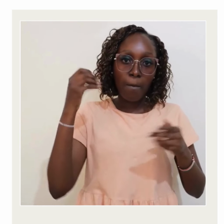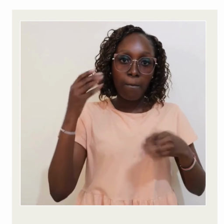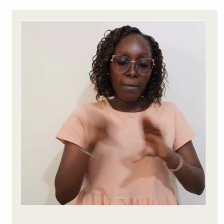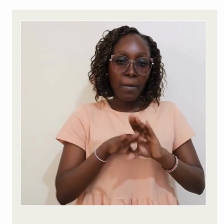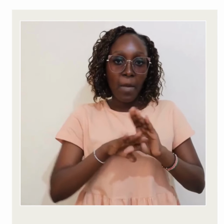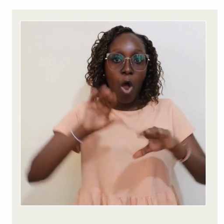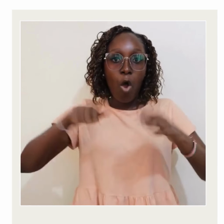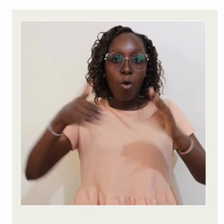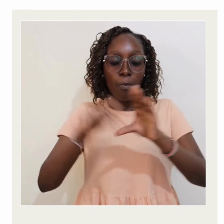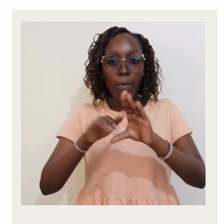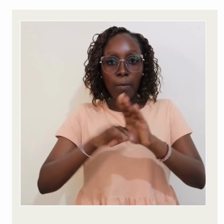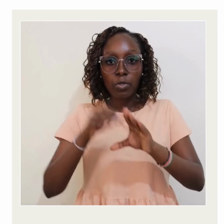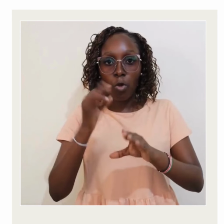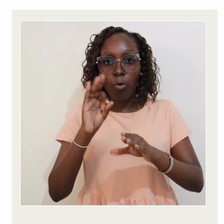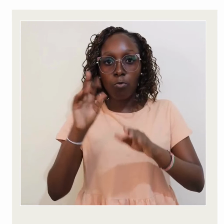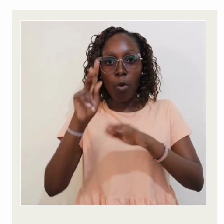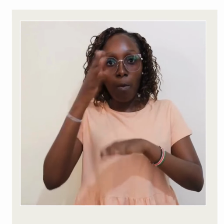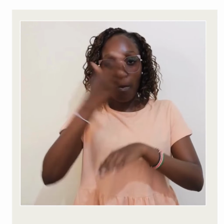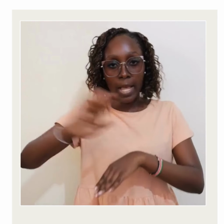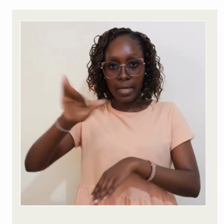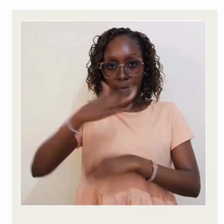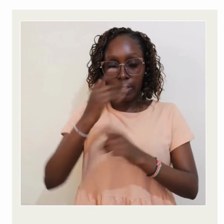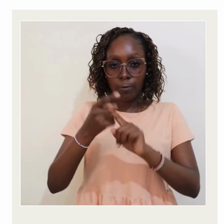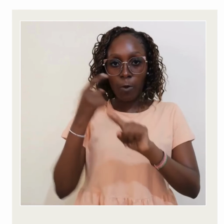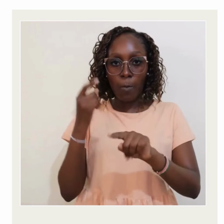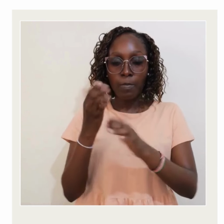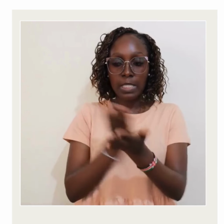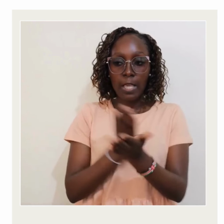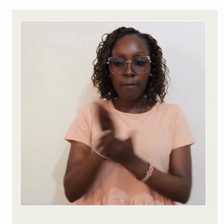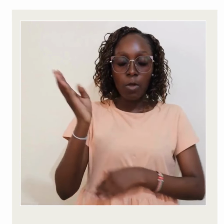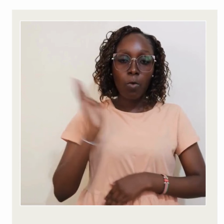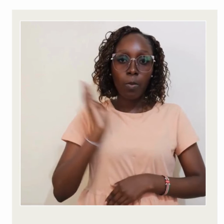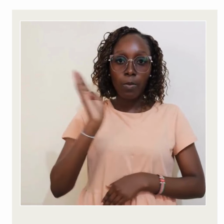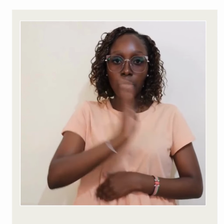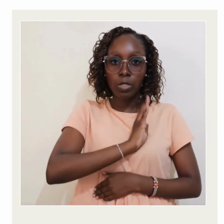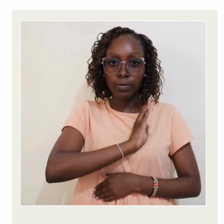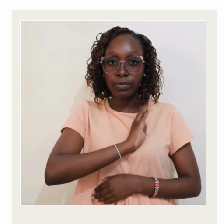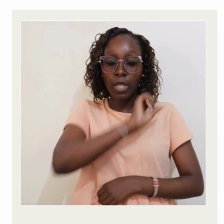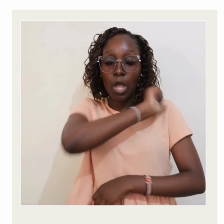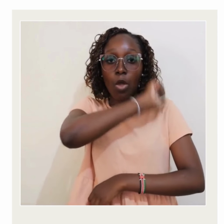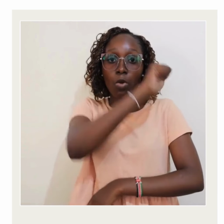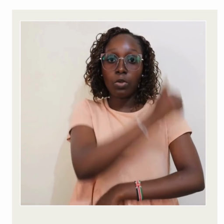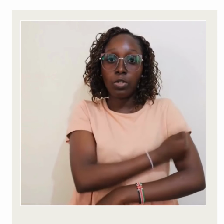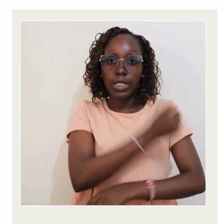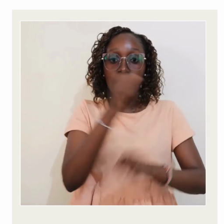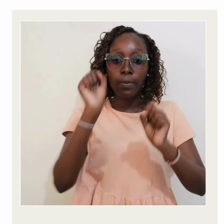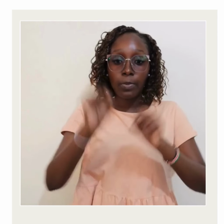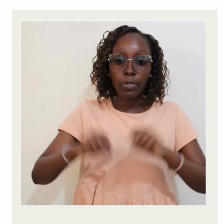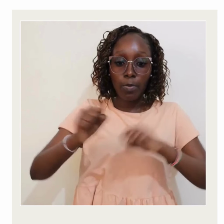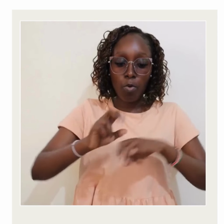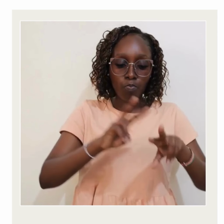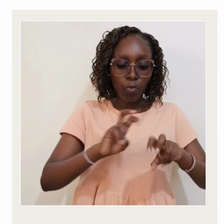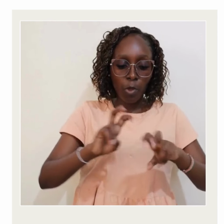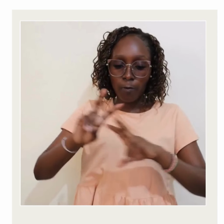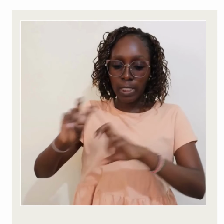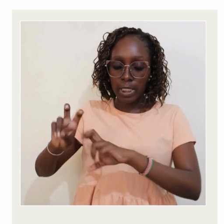members of parliament from serving on the board. The authority can investigate